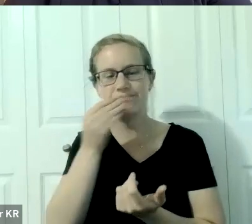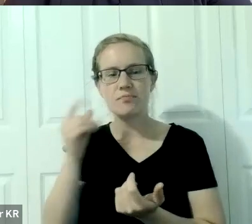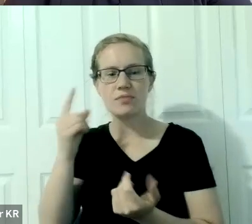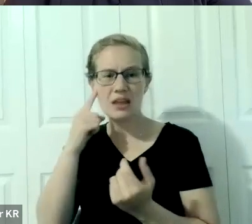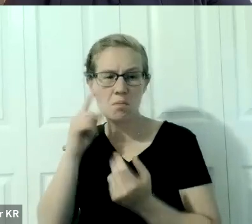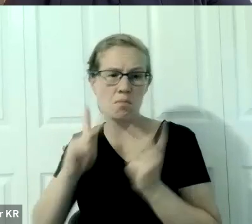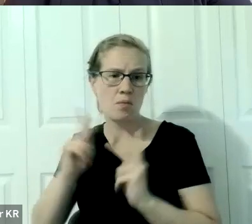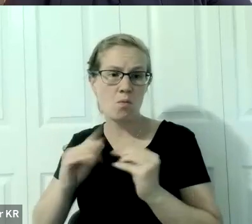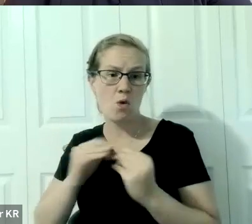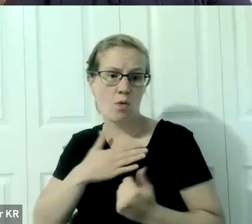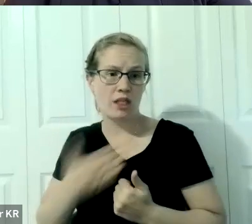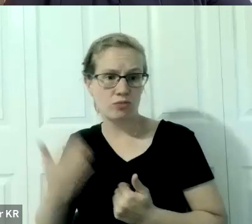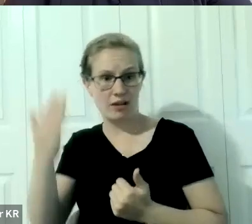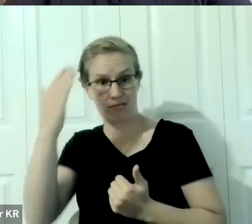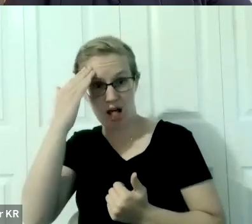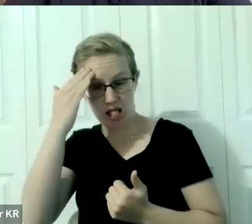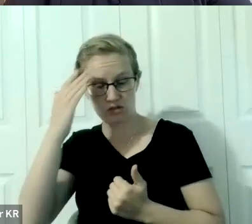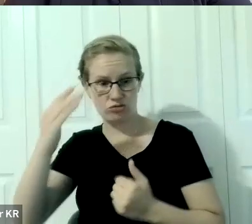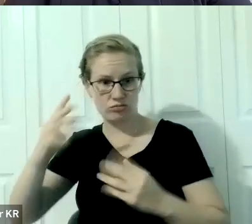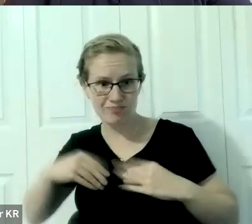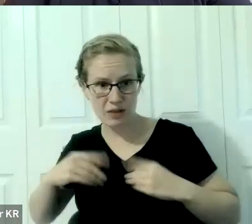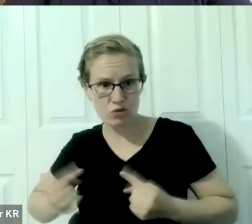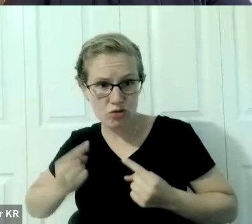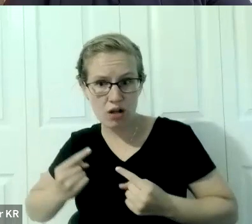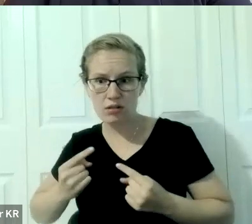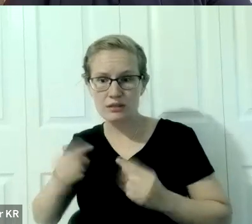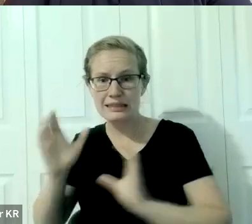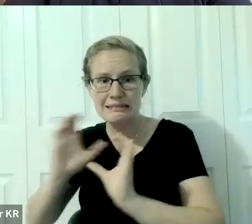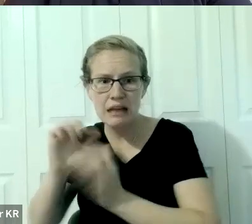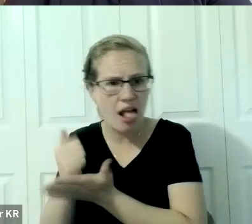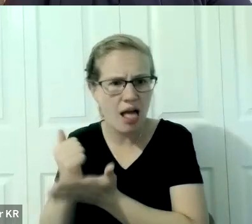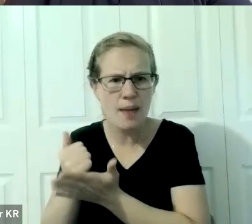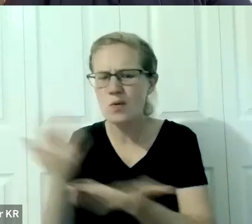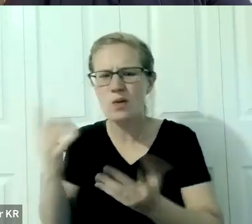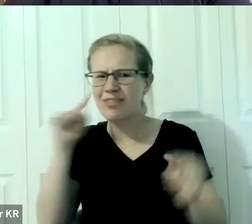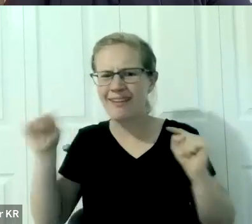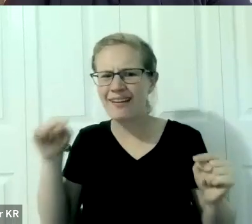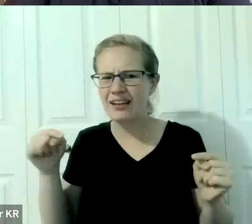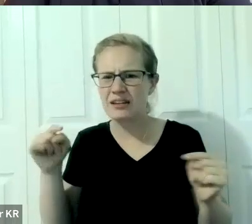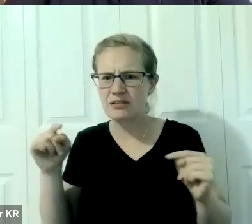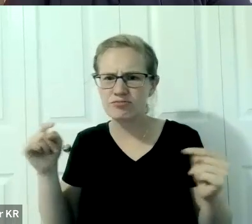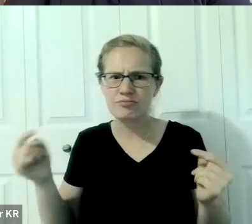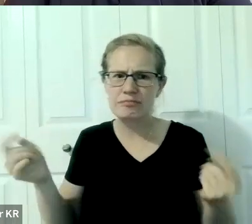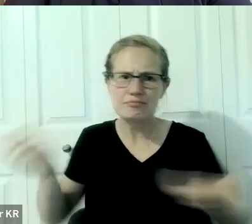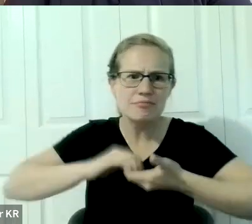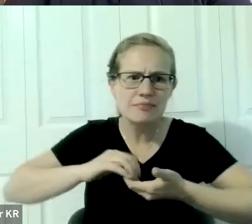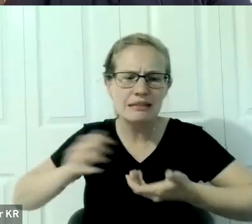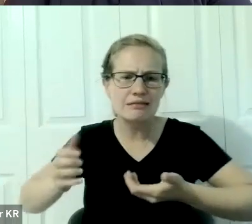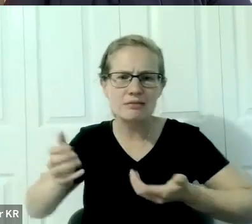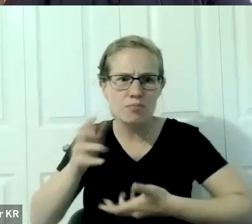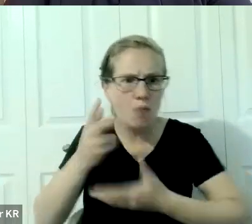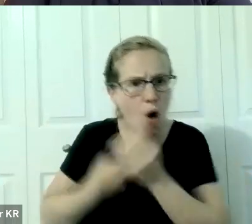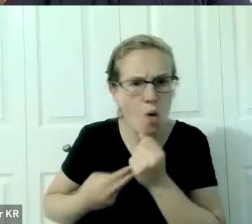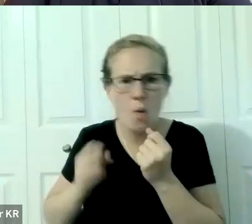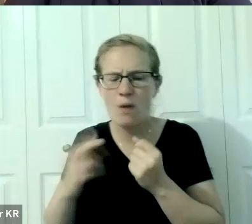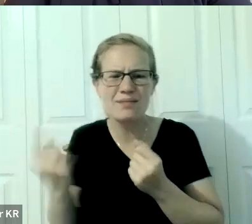willing to acknowledge their struggles and go get help? Or what do you think it is, those two factors, or is it something else that's